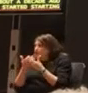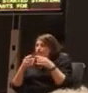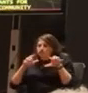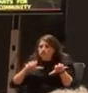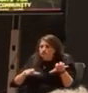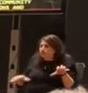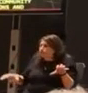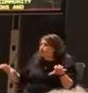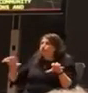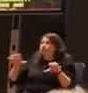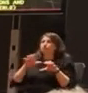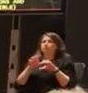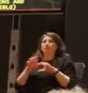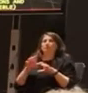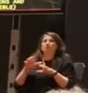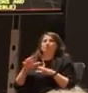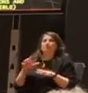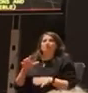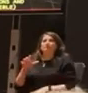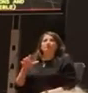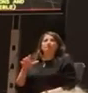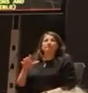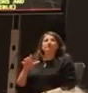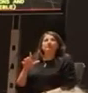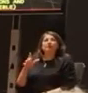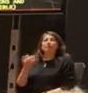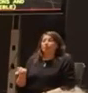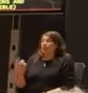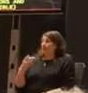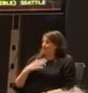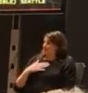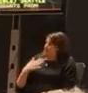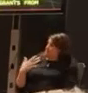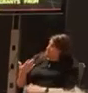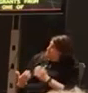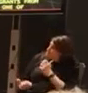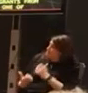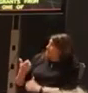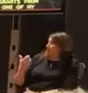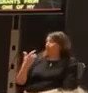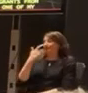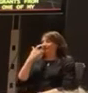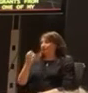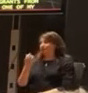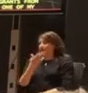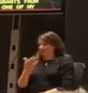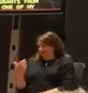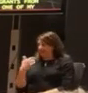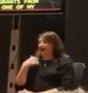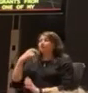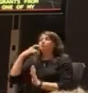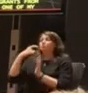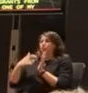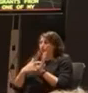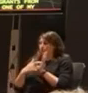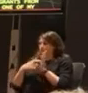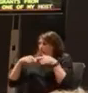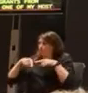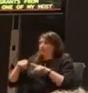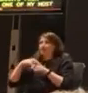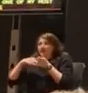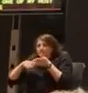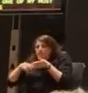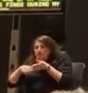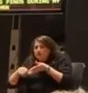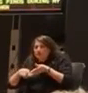Seattle at community grassroots levels. But one of my most interesting finds during my research when I was, you know, I would go